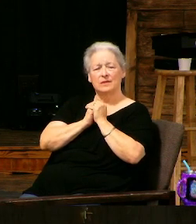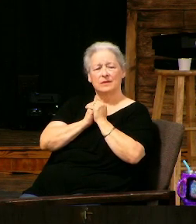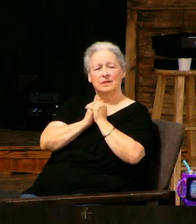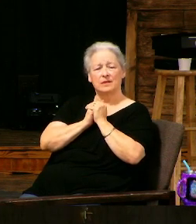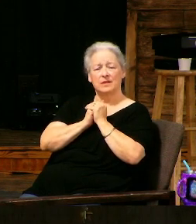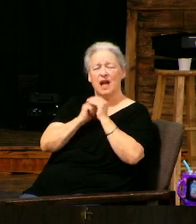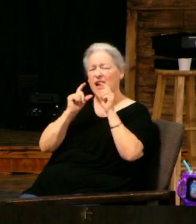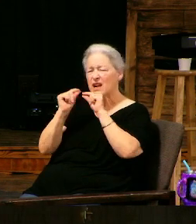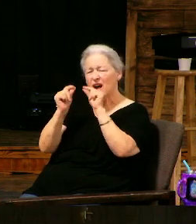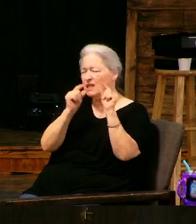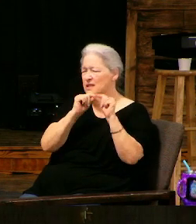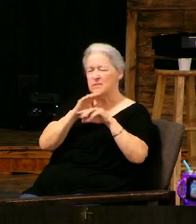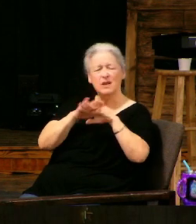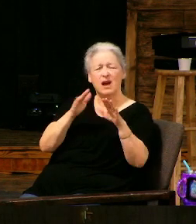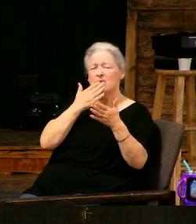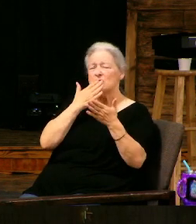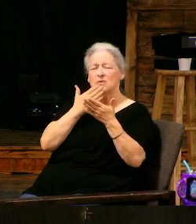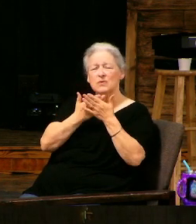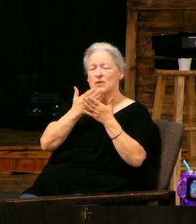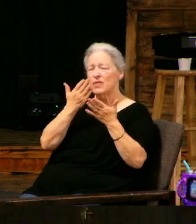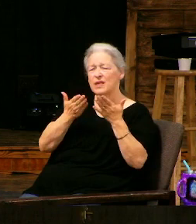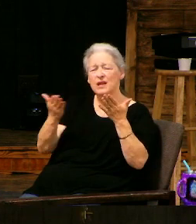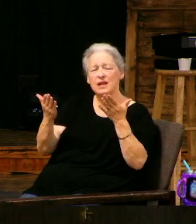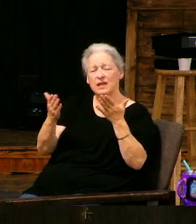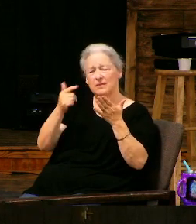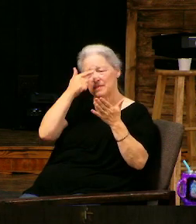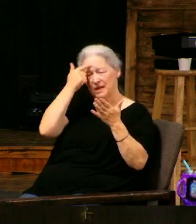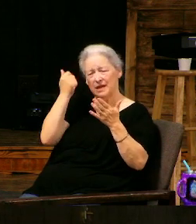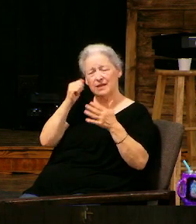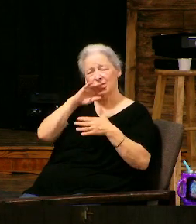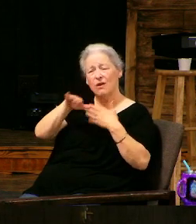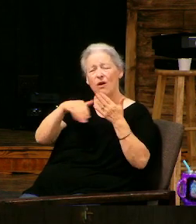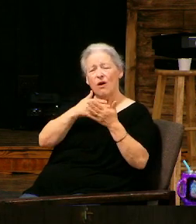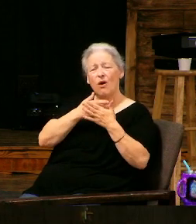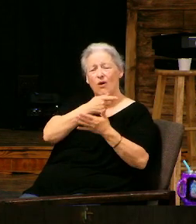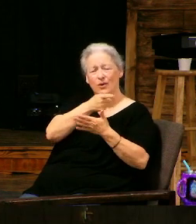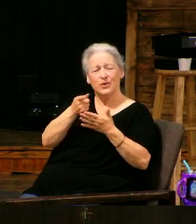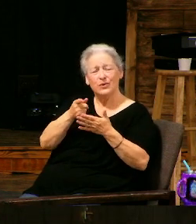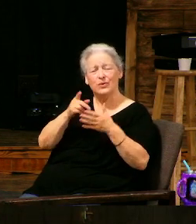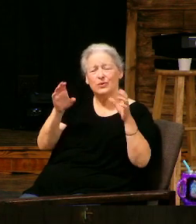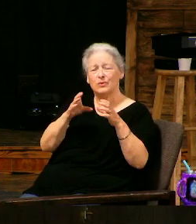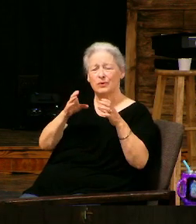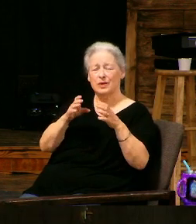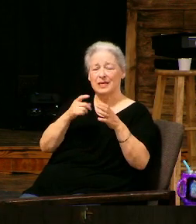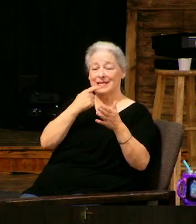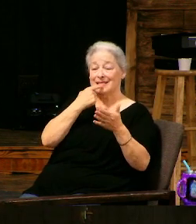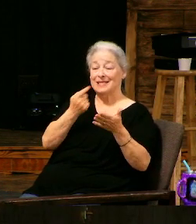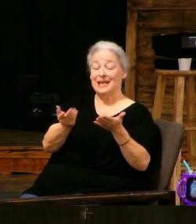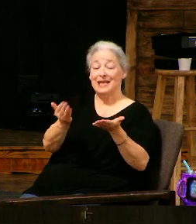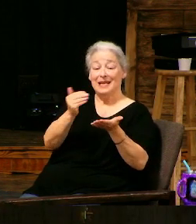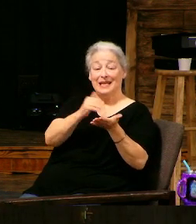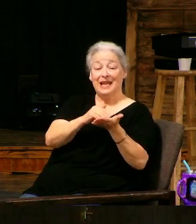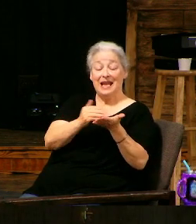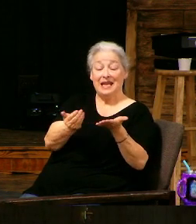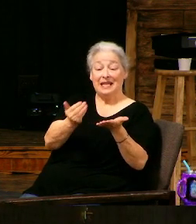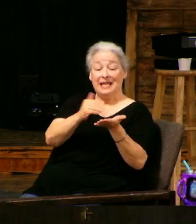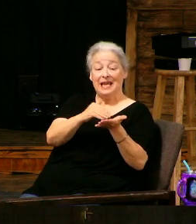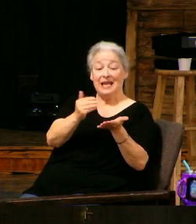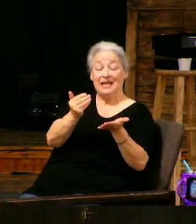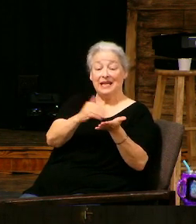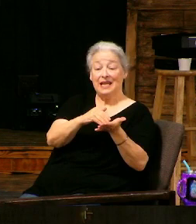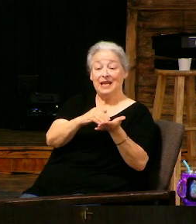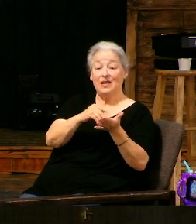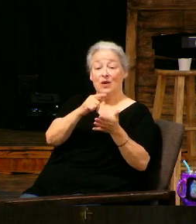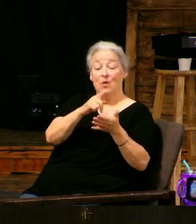Gossip is not a good thing, because all you're doing is repeating something that someone else said from their perspective. And if